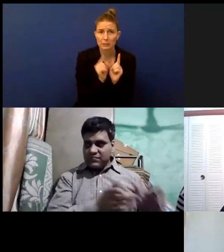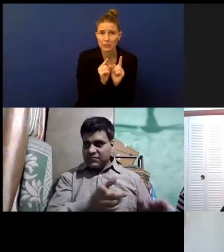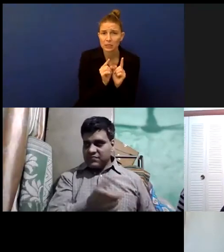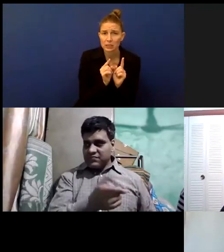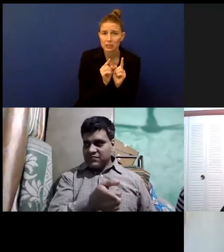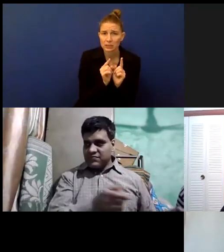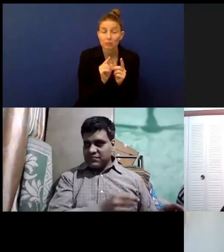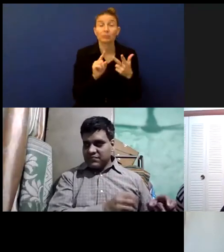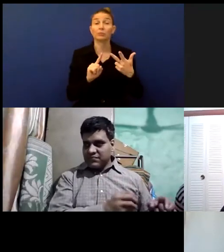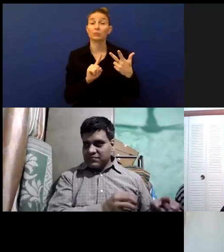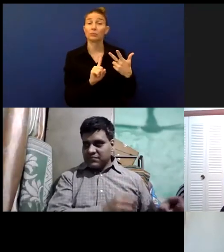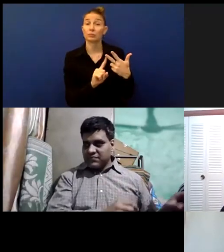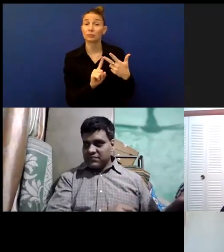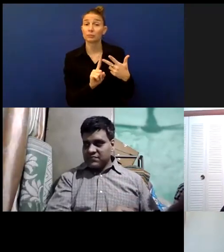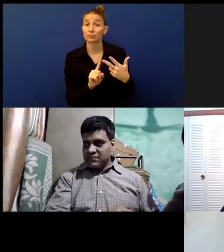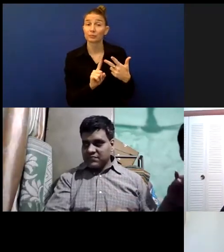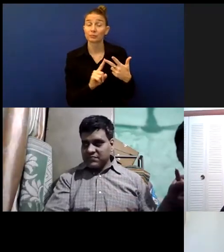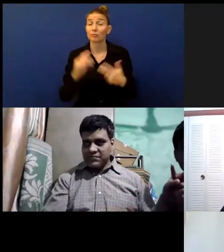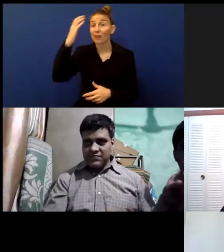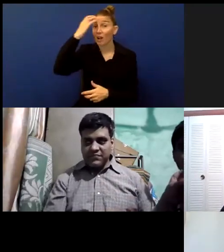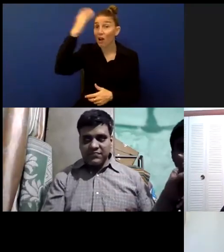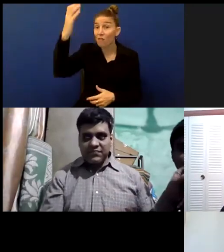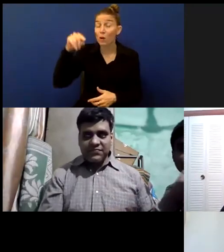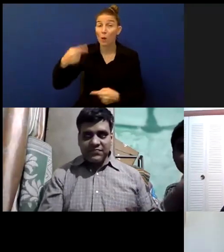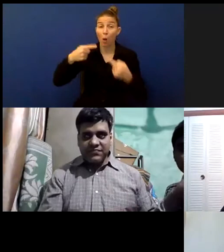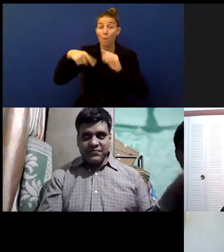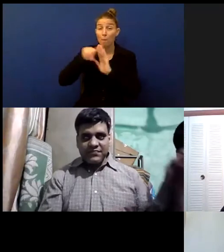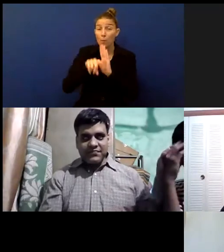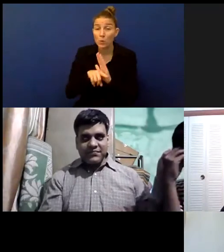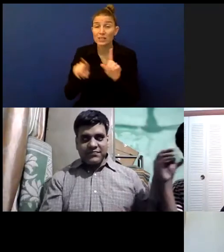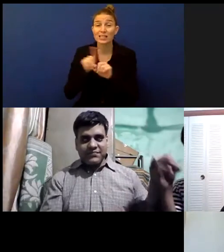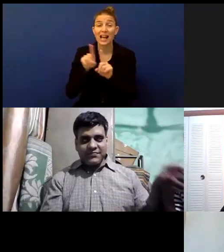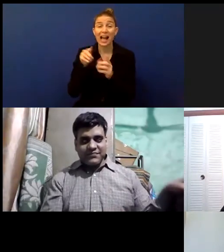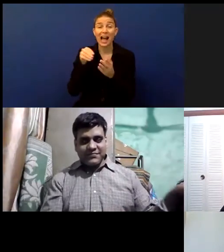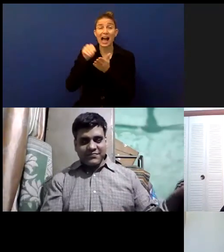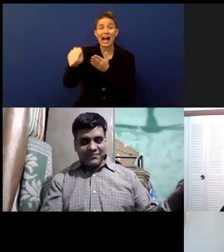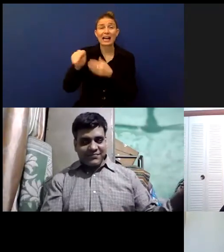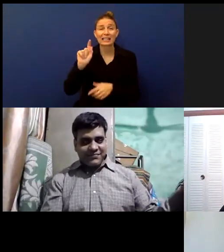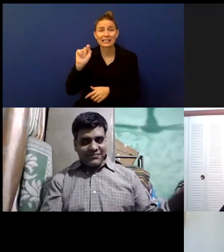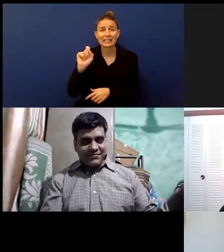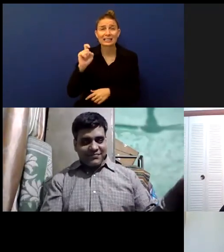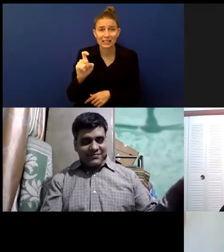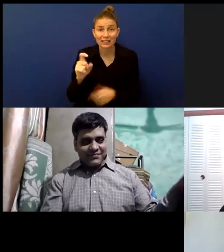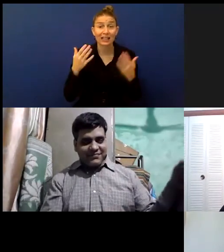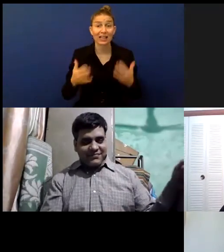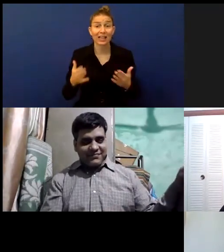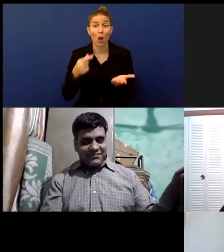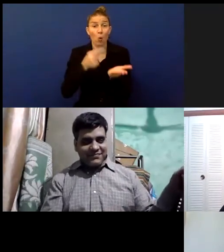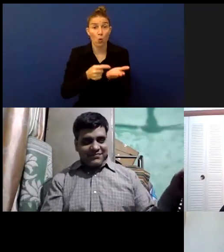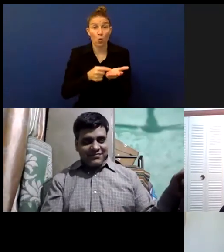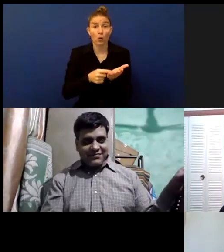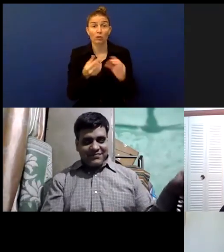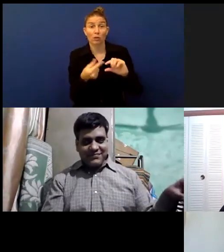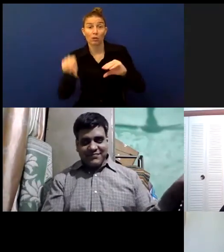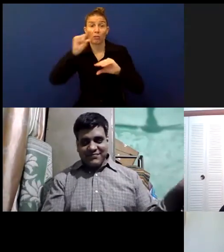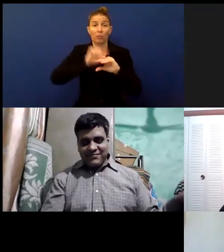And three, government policy and taxes. For example, in Uganda, there is an introduction of a tax which they call